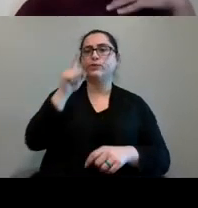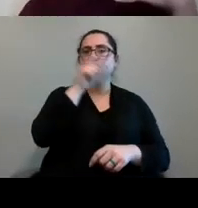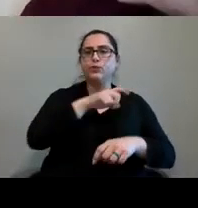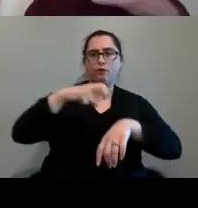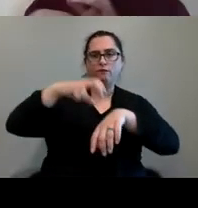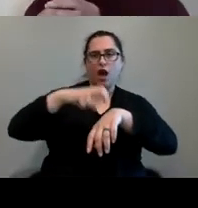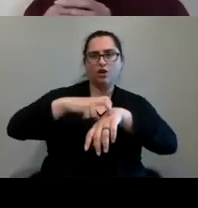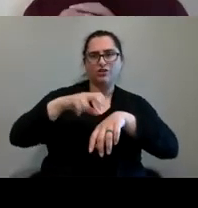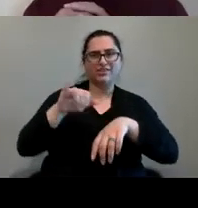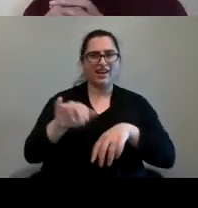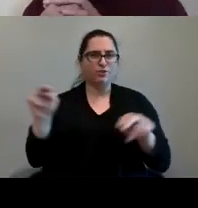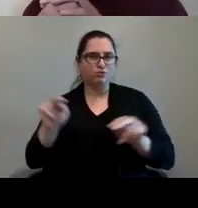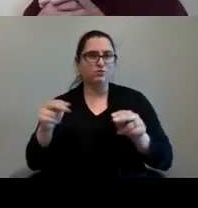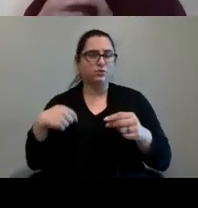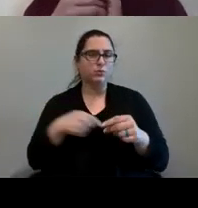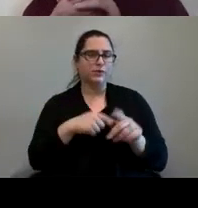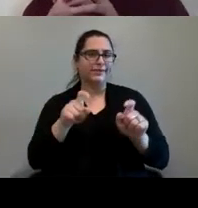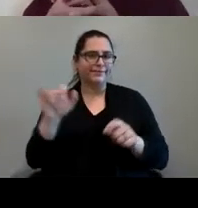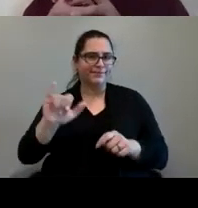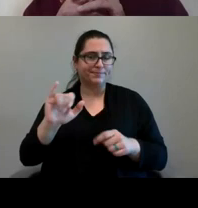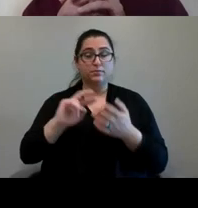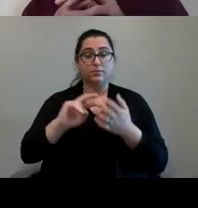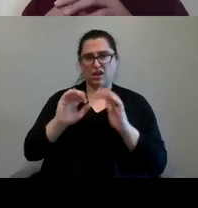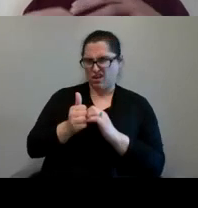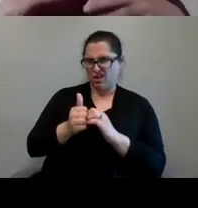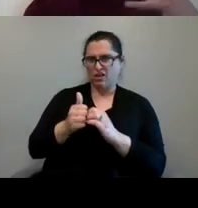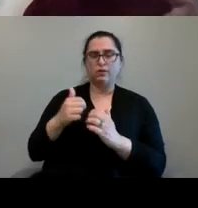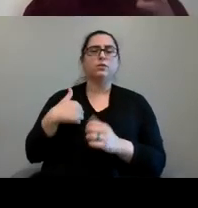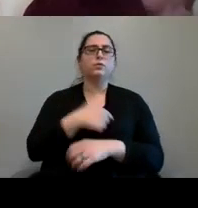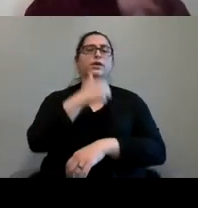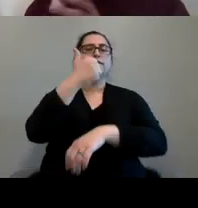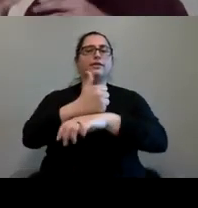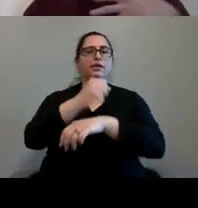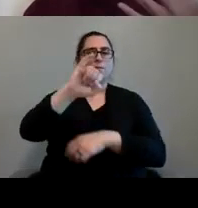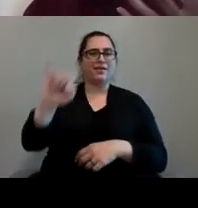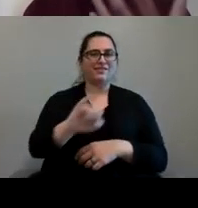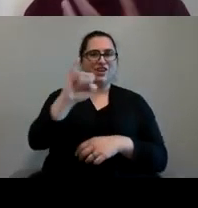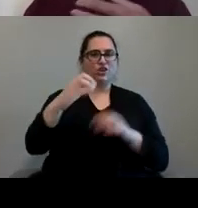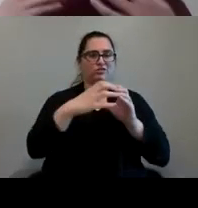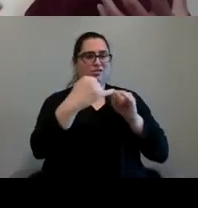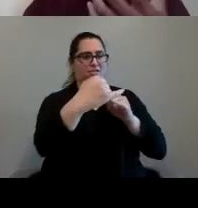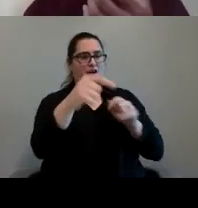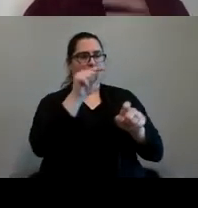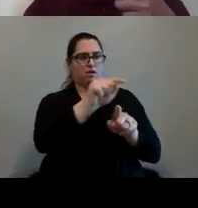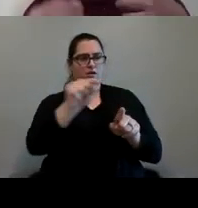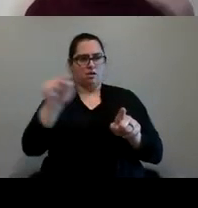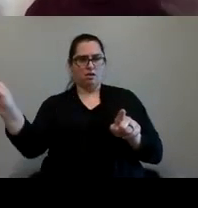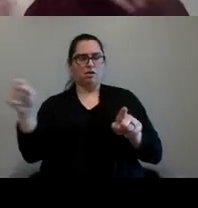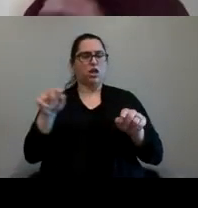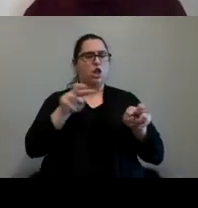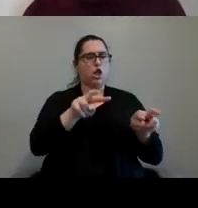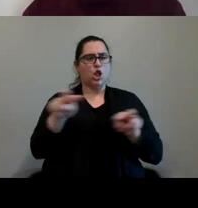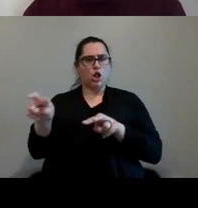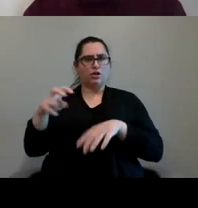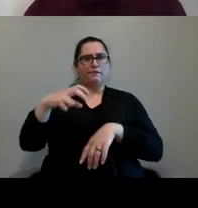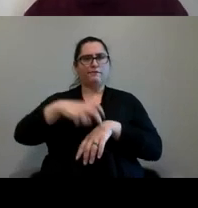we set up an infection of different cell lines and measure basically